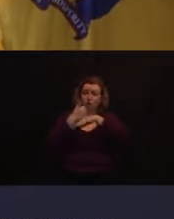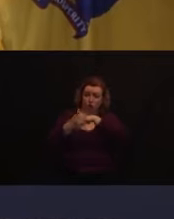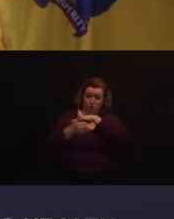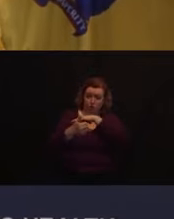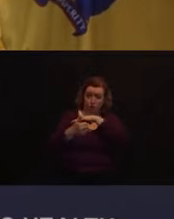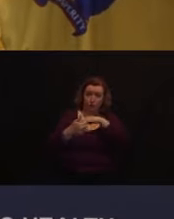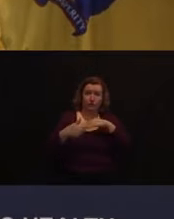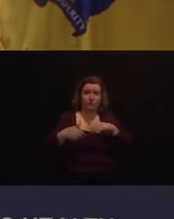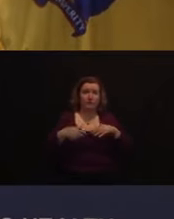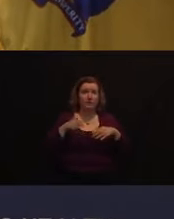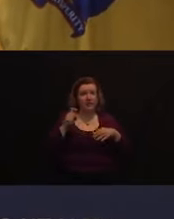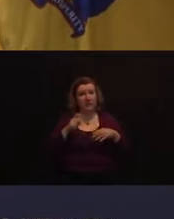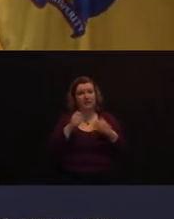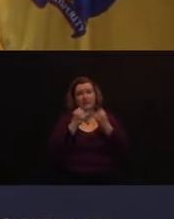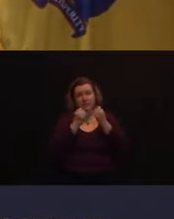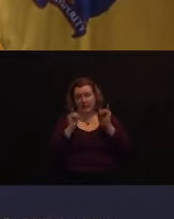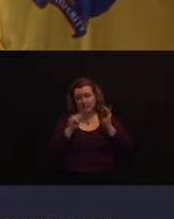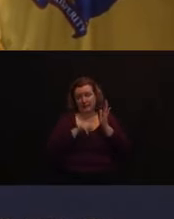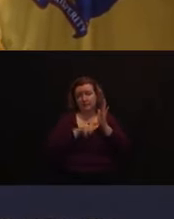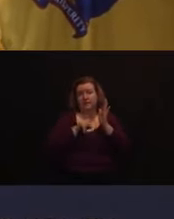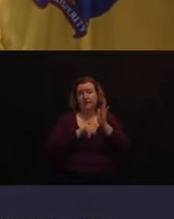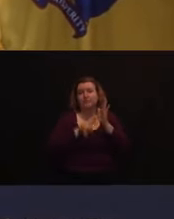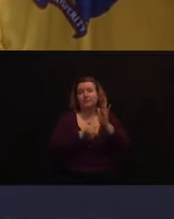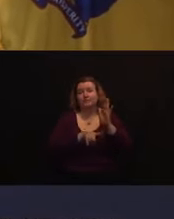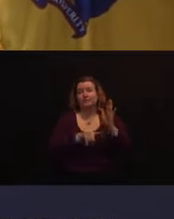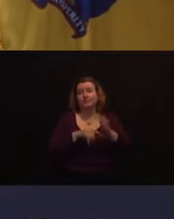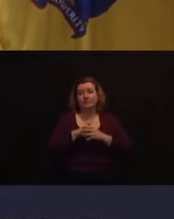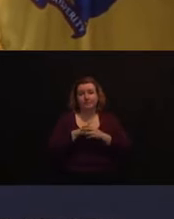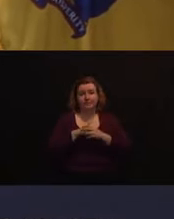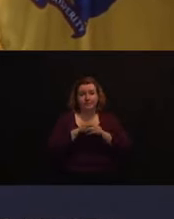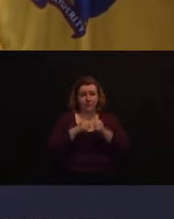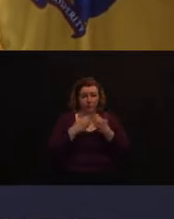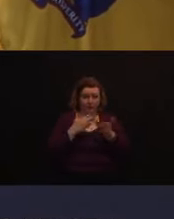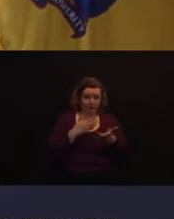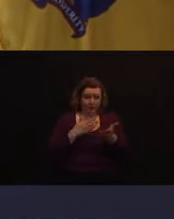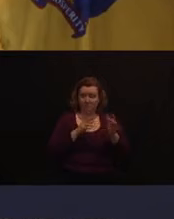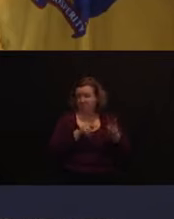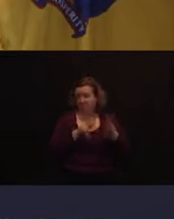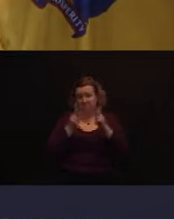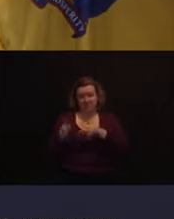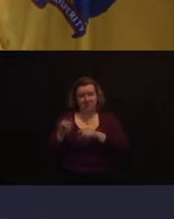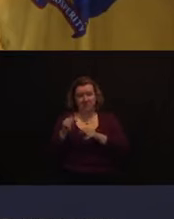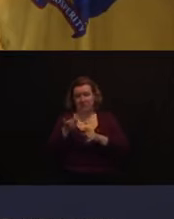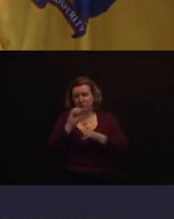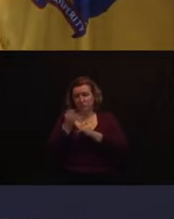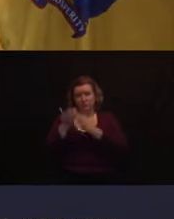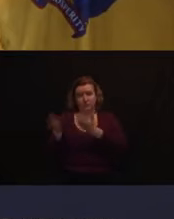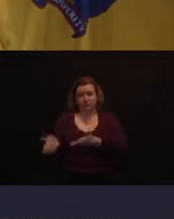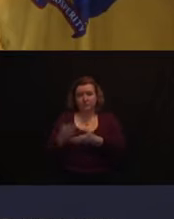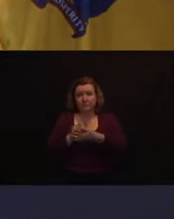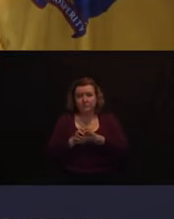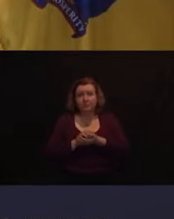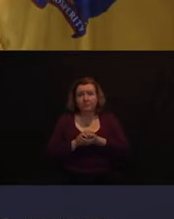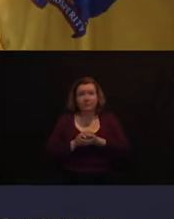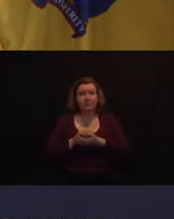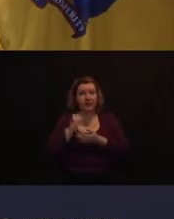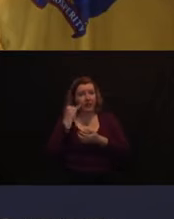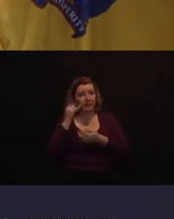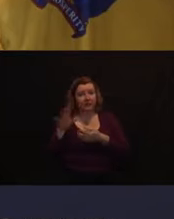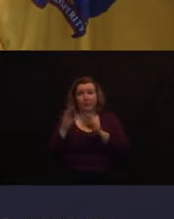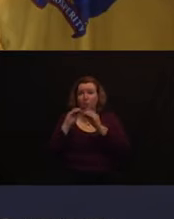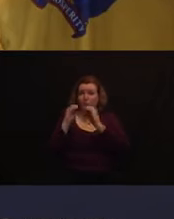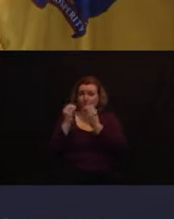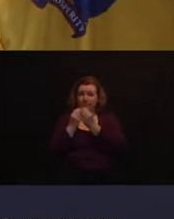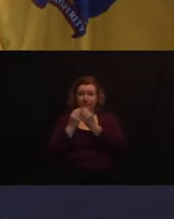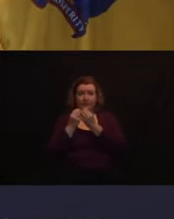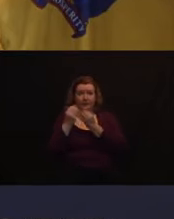there should be an independent investigation, and I don't see why it would be any different on this one. And if the organization itself knew